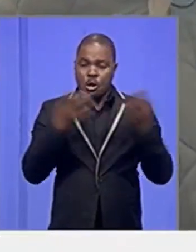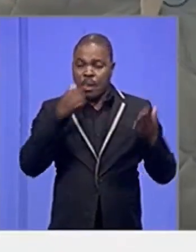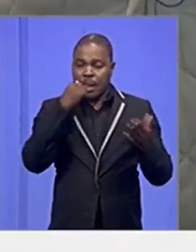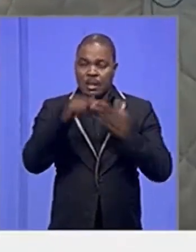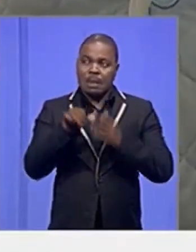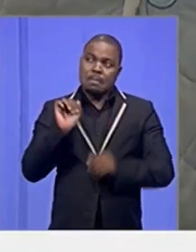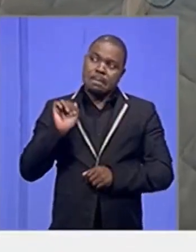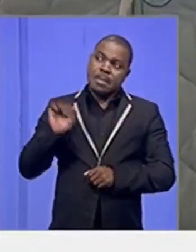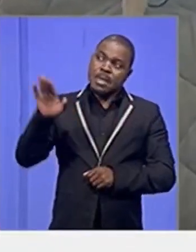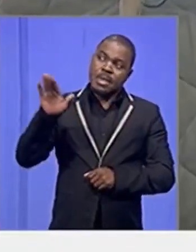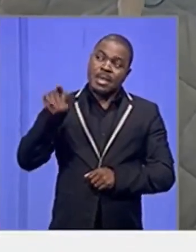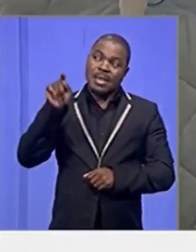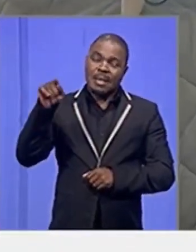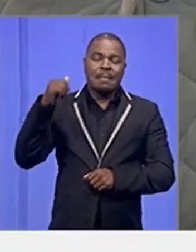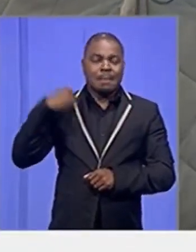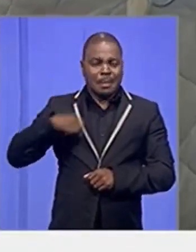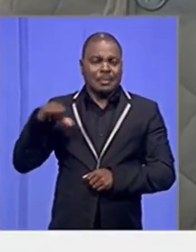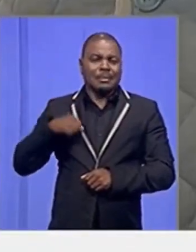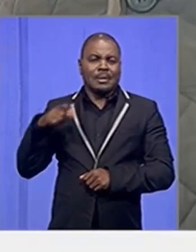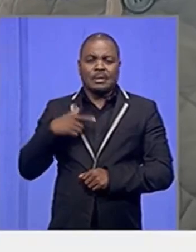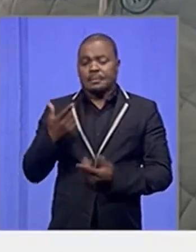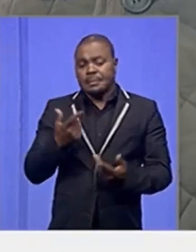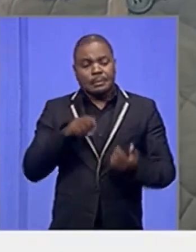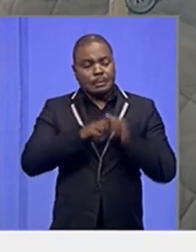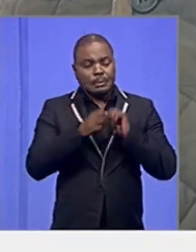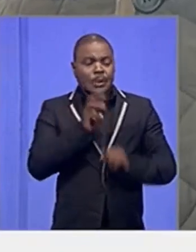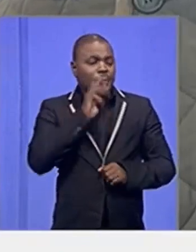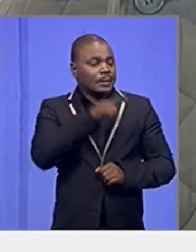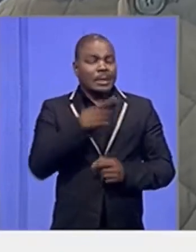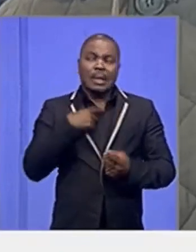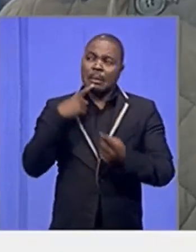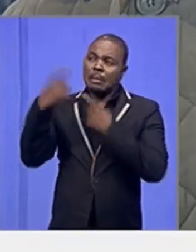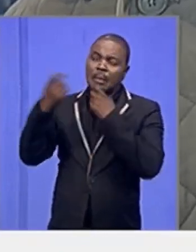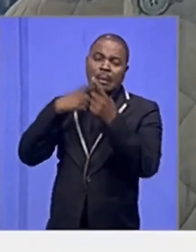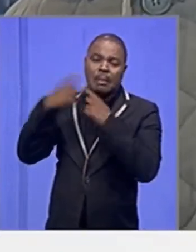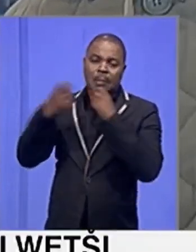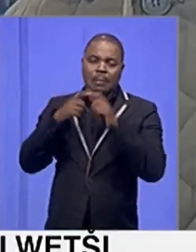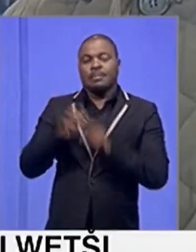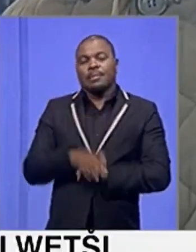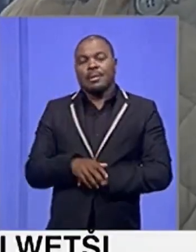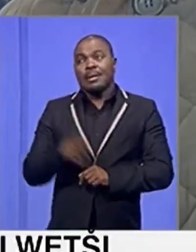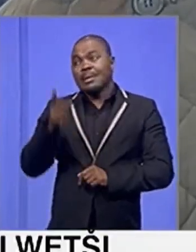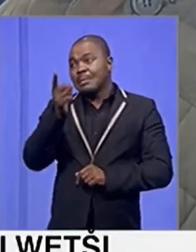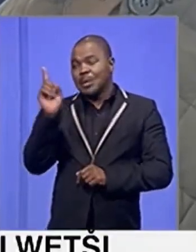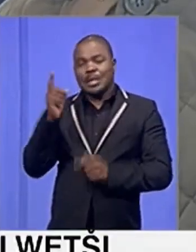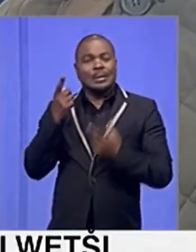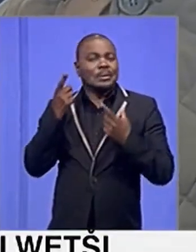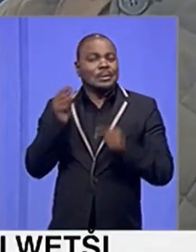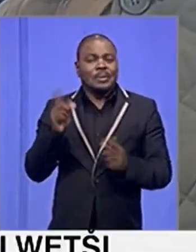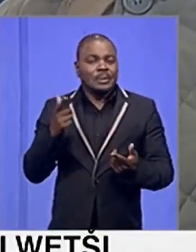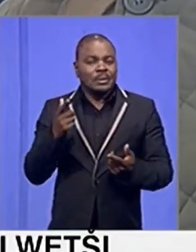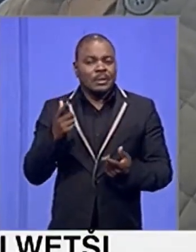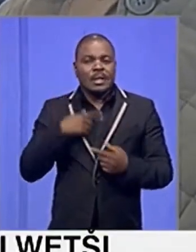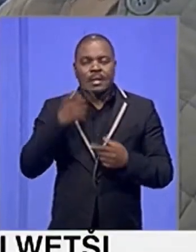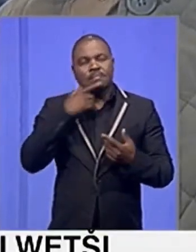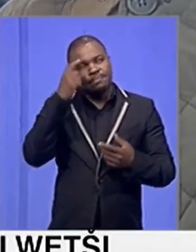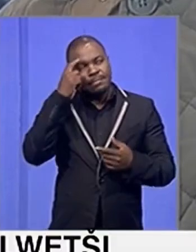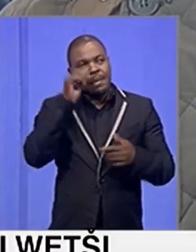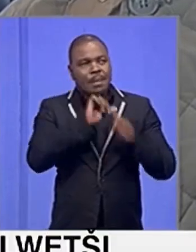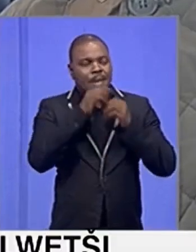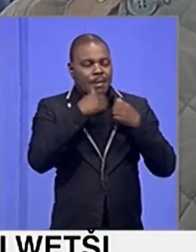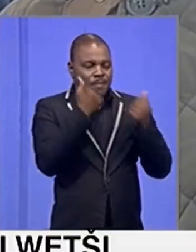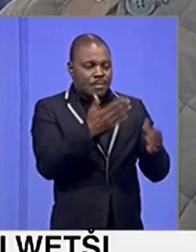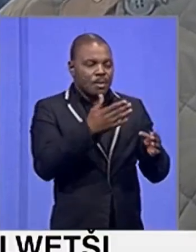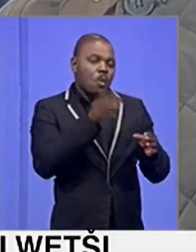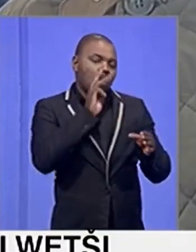letters to the municipality to complain about the water crisis. All they have done to us, they gave us boreholes. We've got